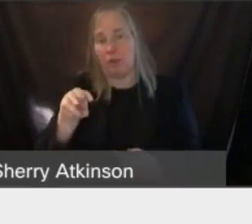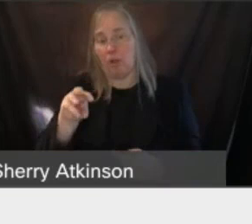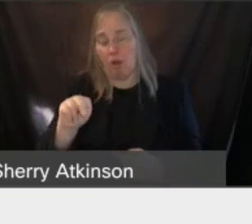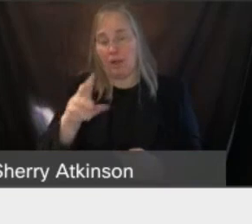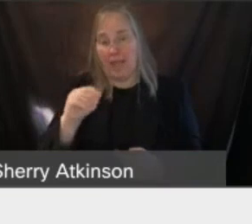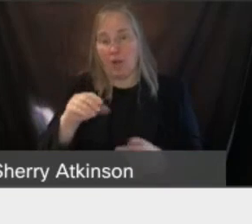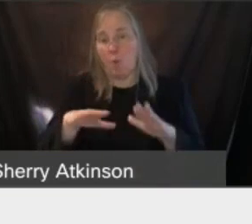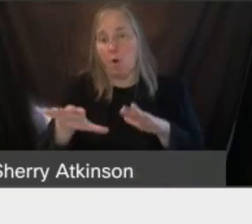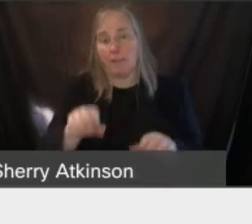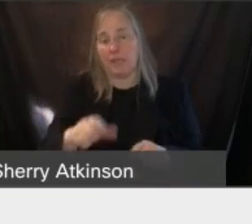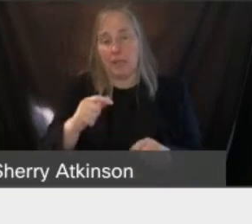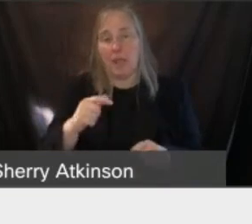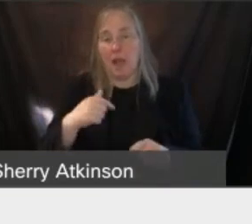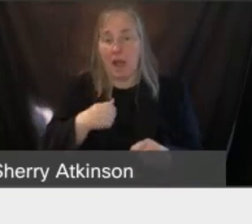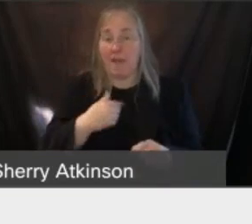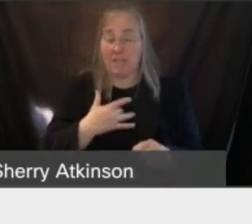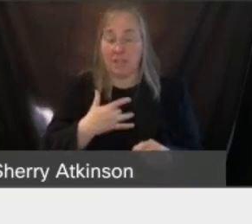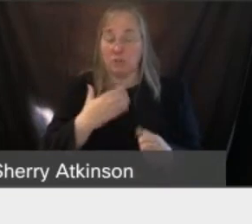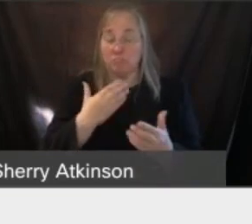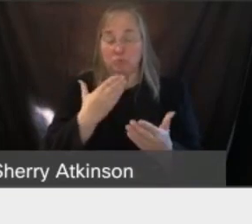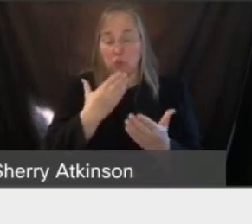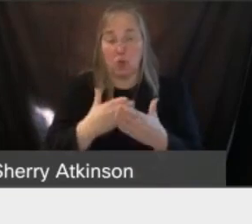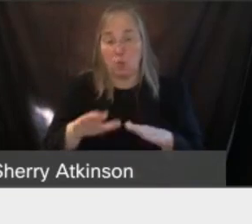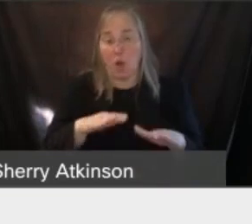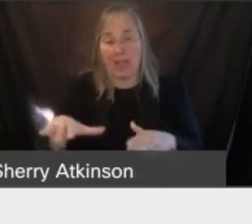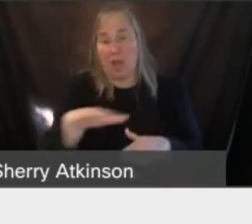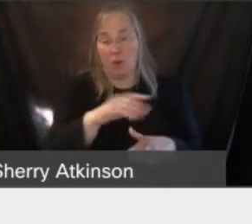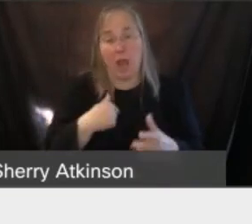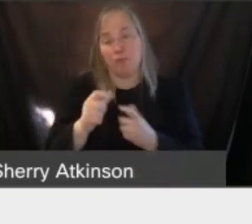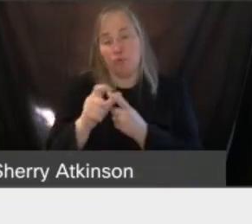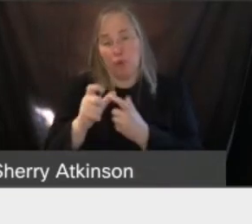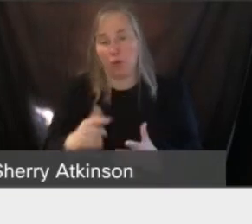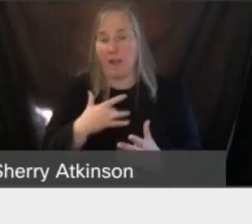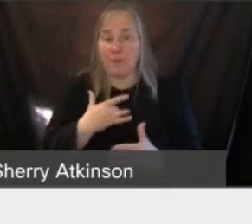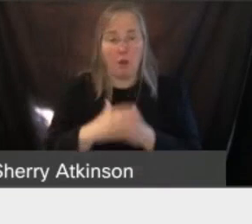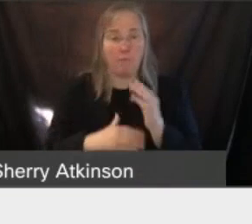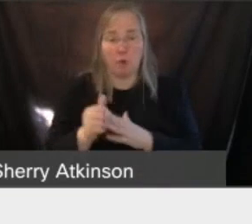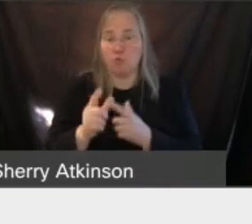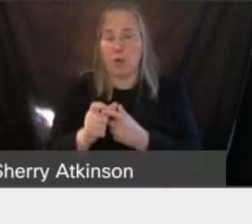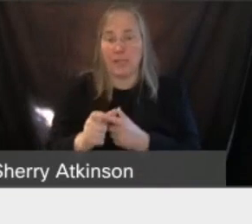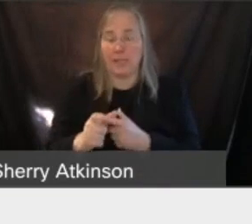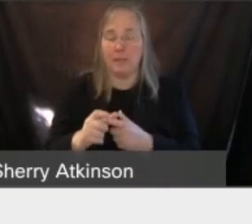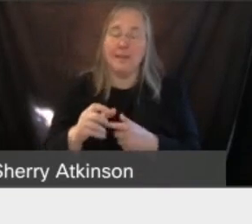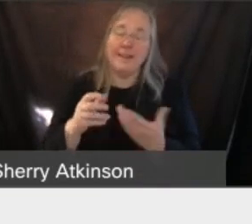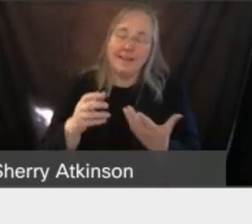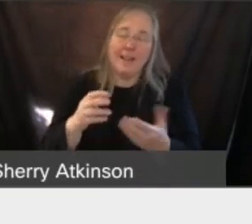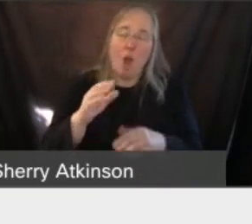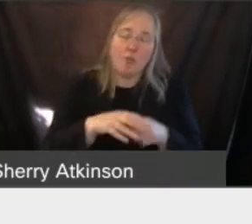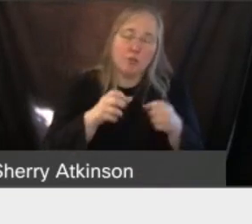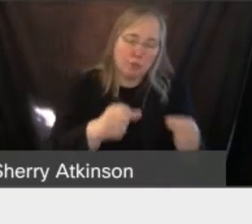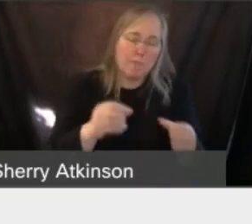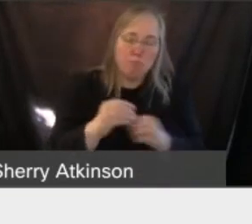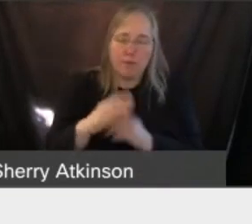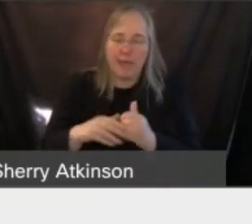walkable. I'm a runner. I feel very comfortable running there in the streets, more so than on the sidewalks and things like that.